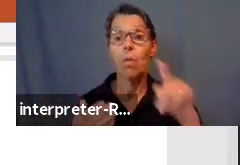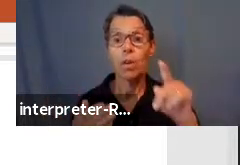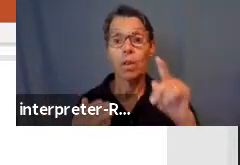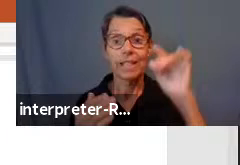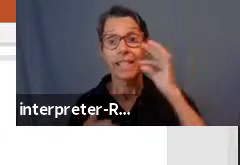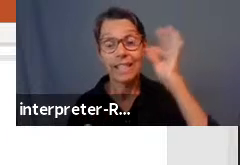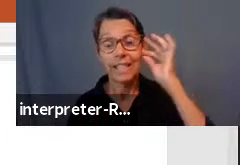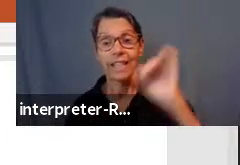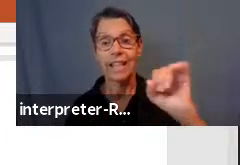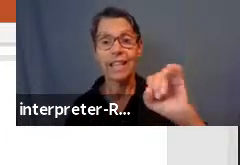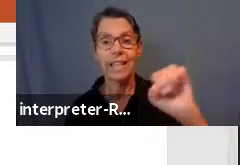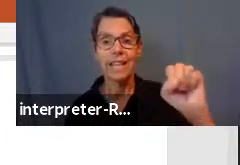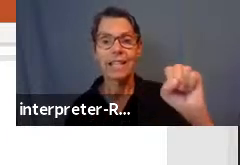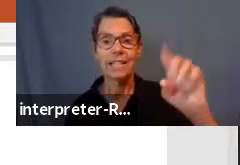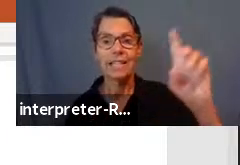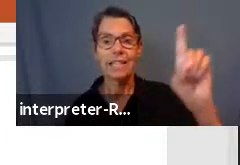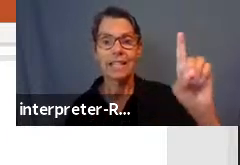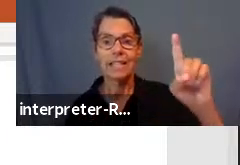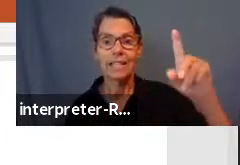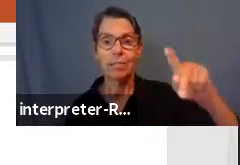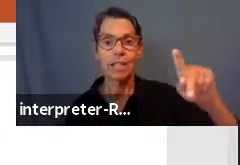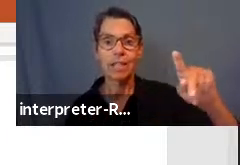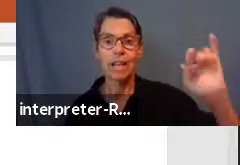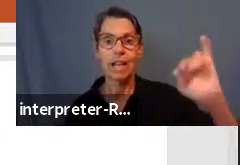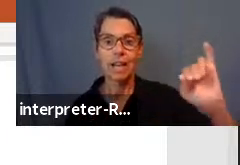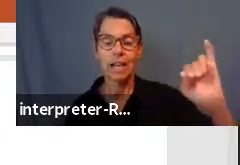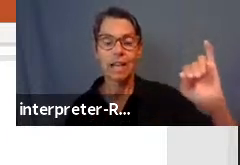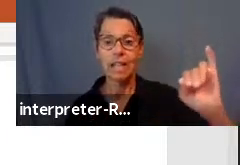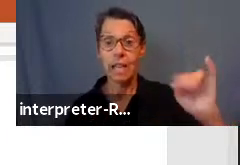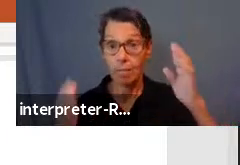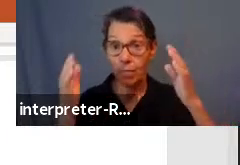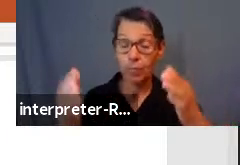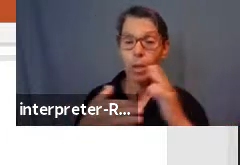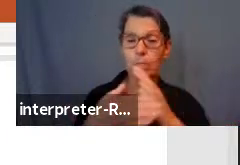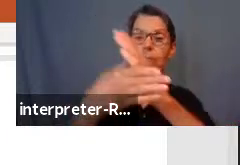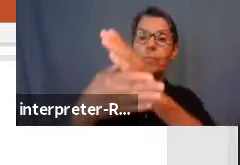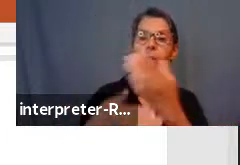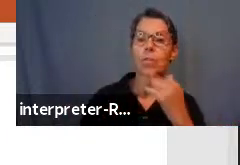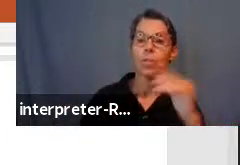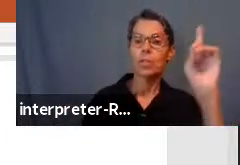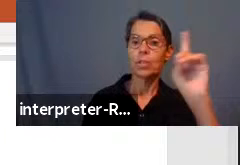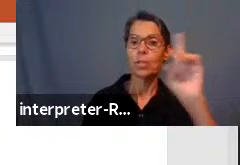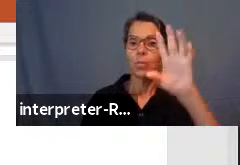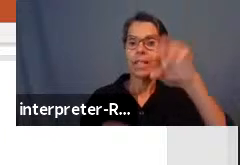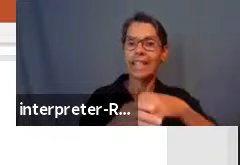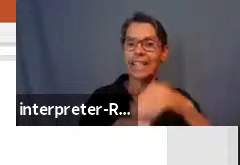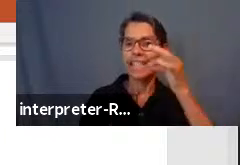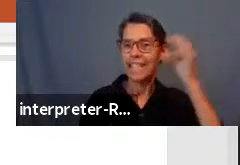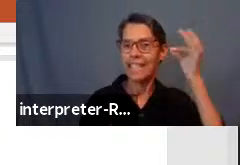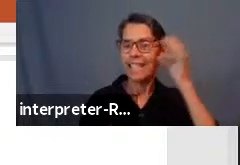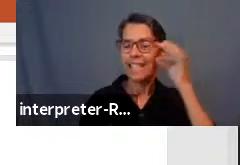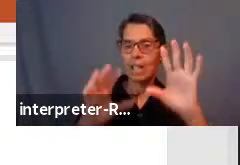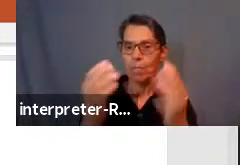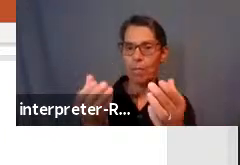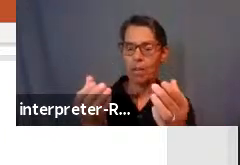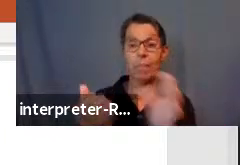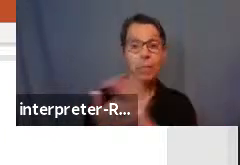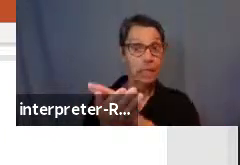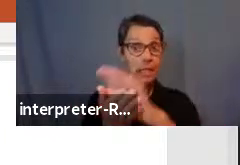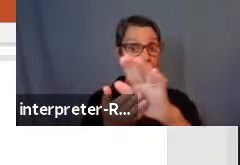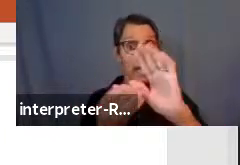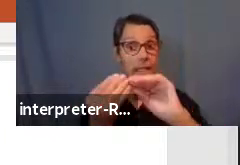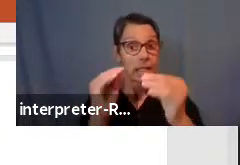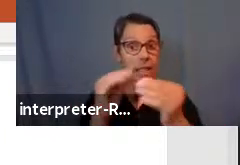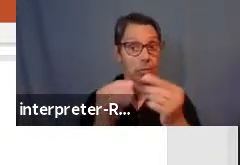is a process that focuses directly on prevention of diabetes within the population. There's been some pretty nice data put out by